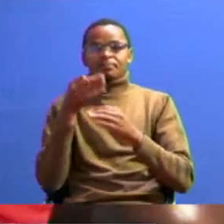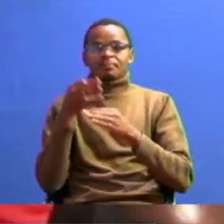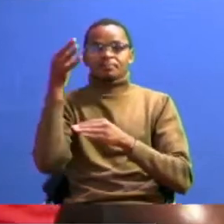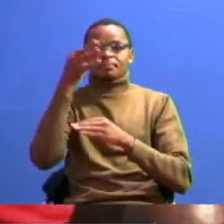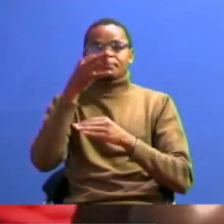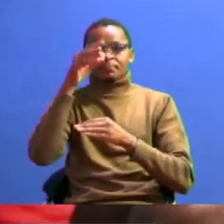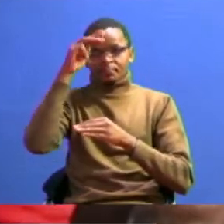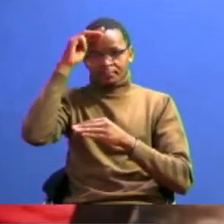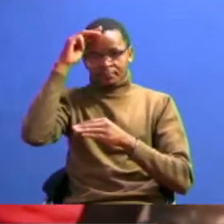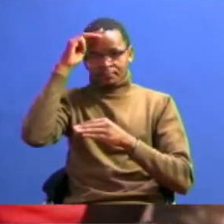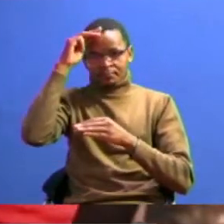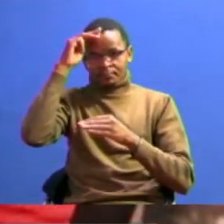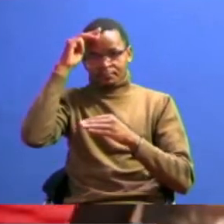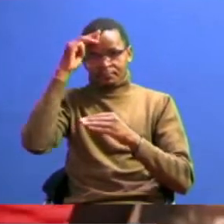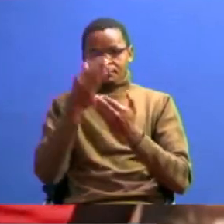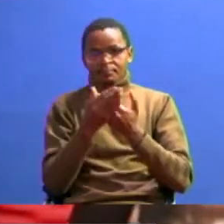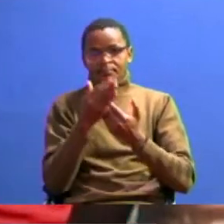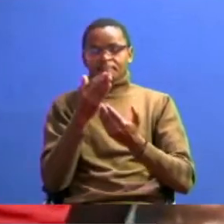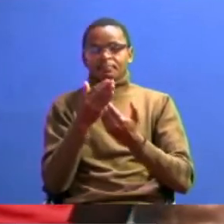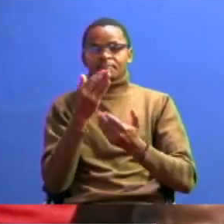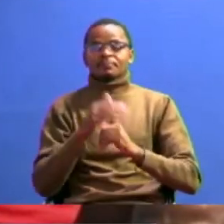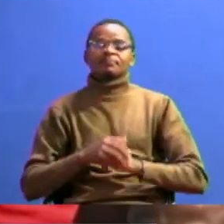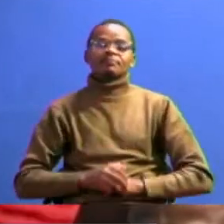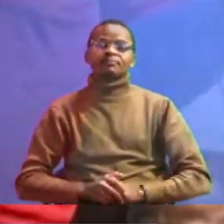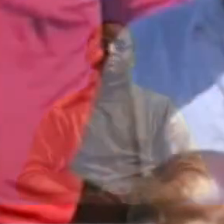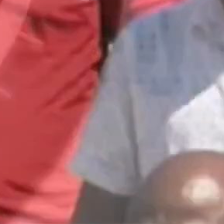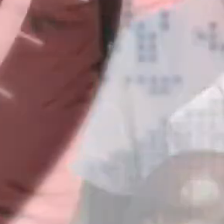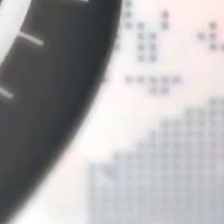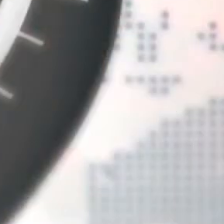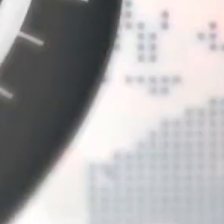mental health care. Patrick Oduor, KUTV.